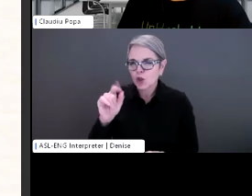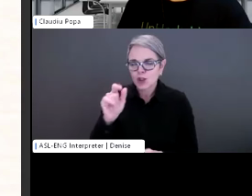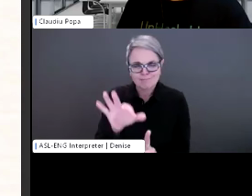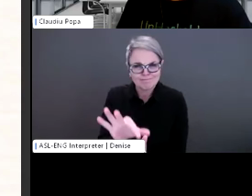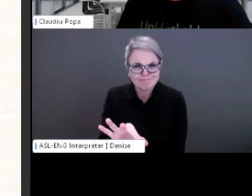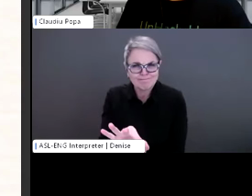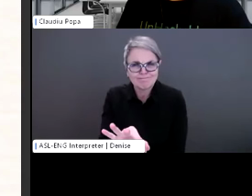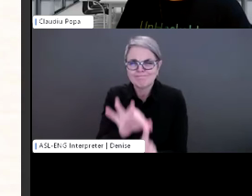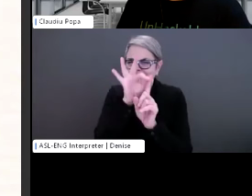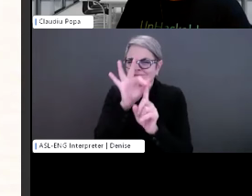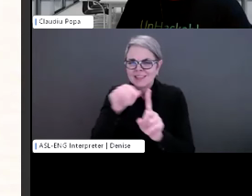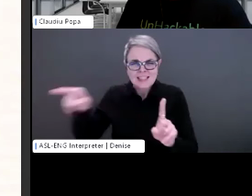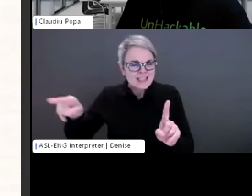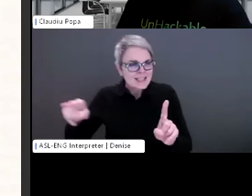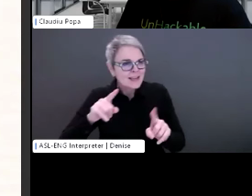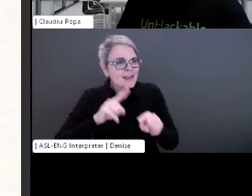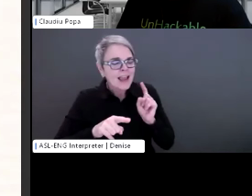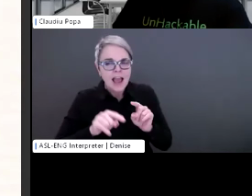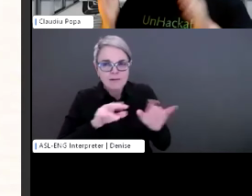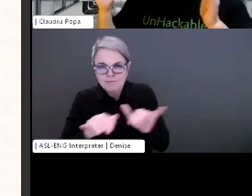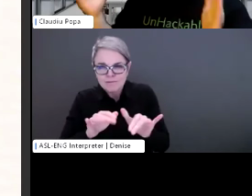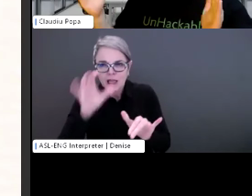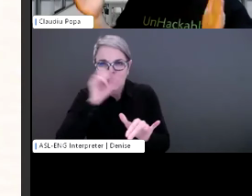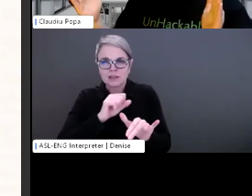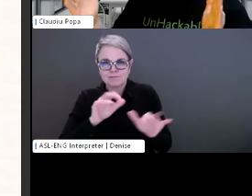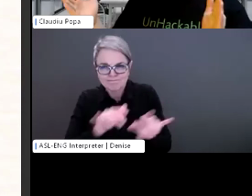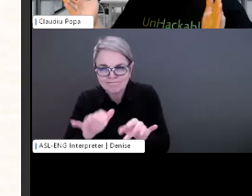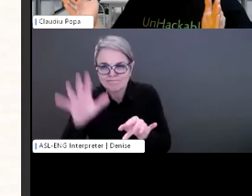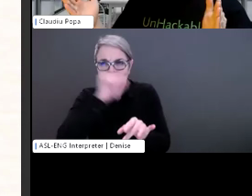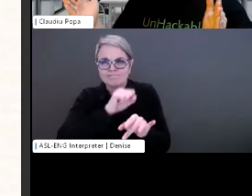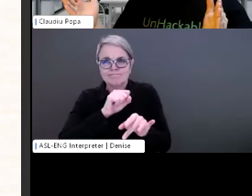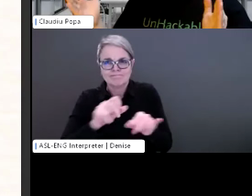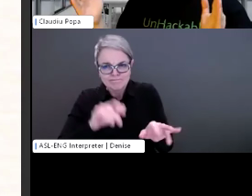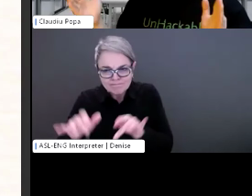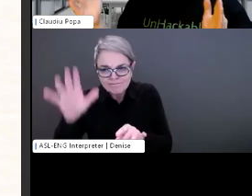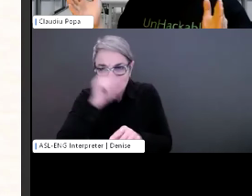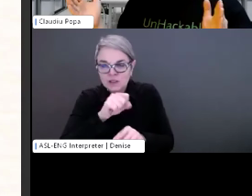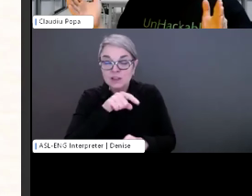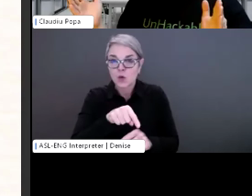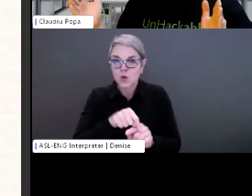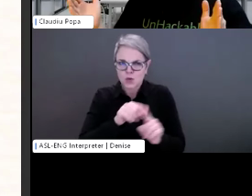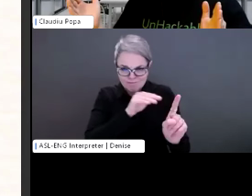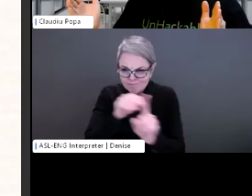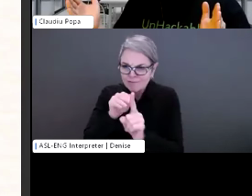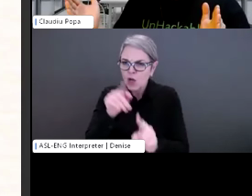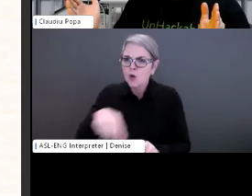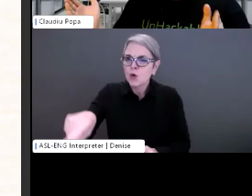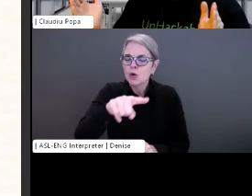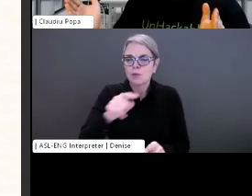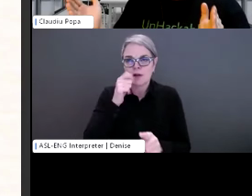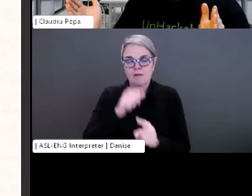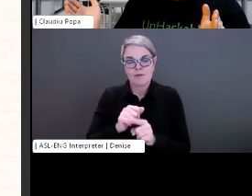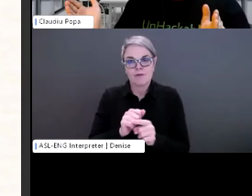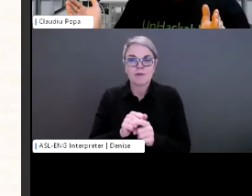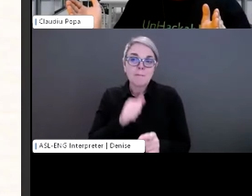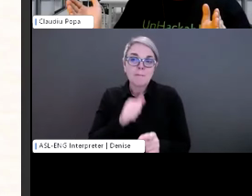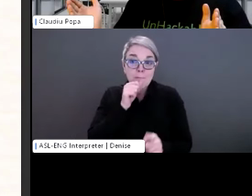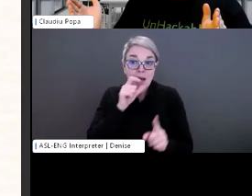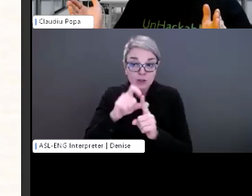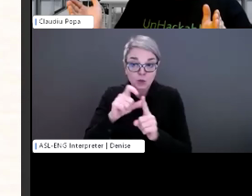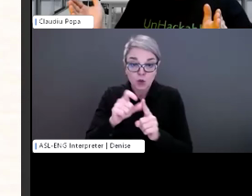we need to choose not just long passwords, which are the best. We, in fact, call them